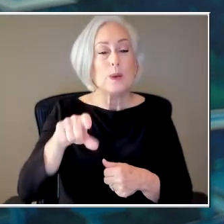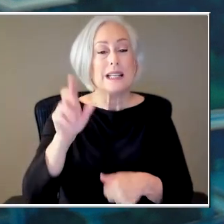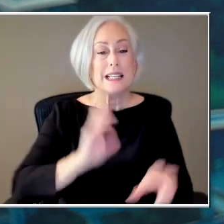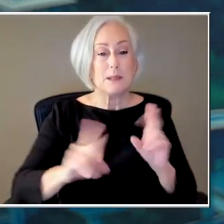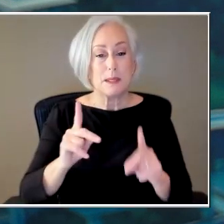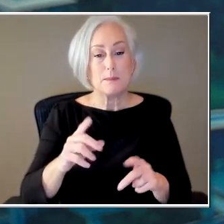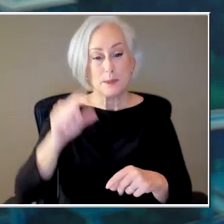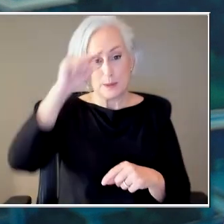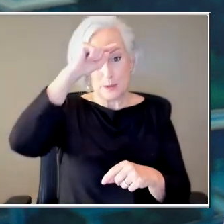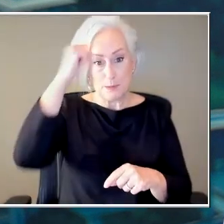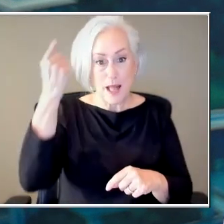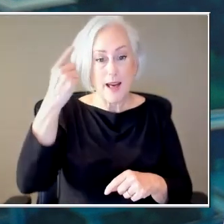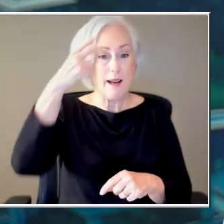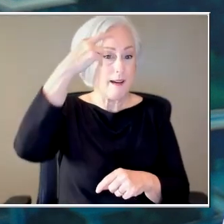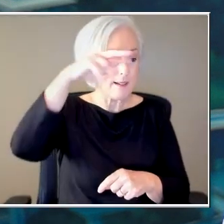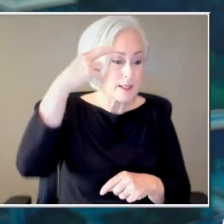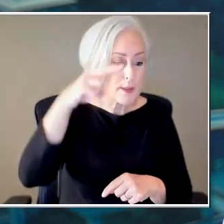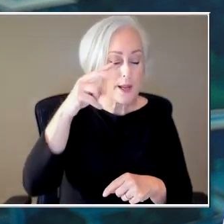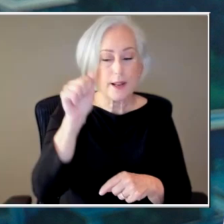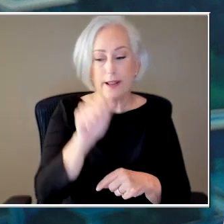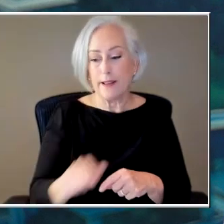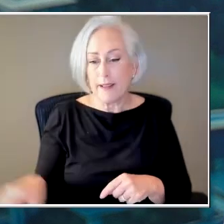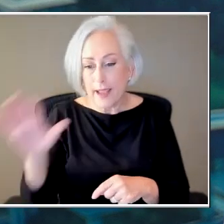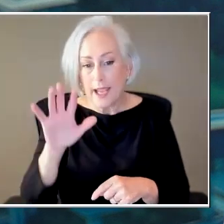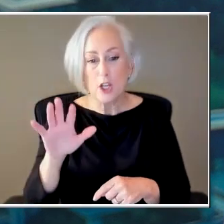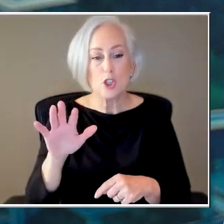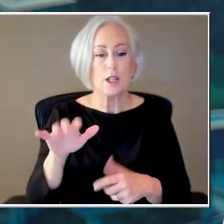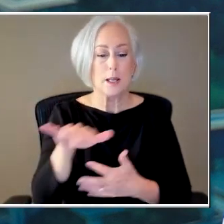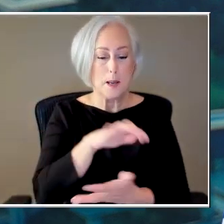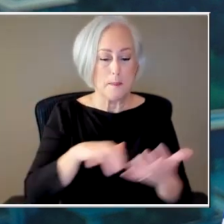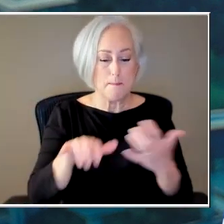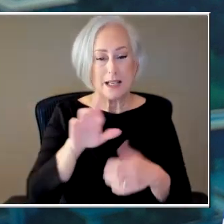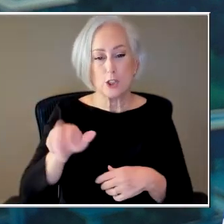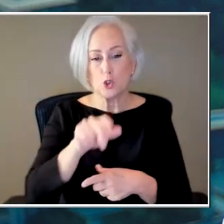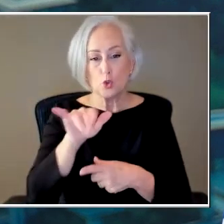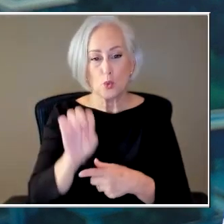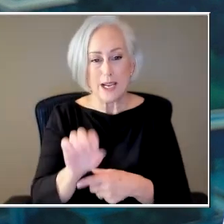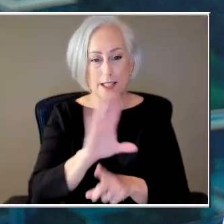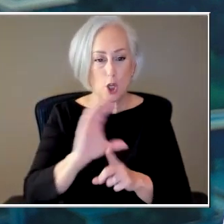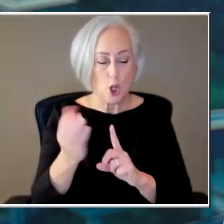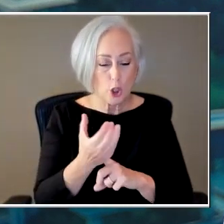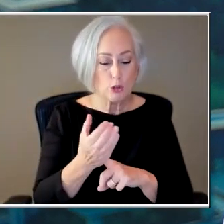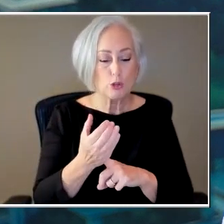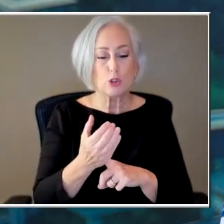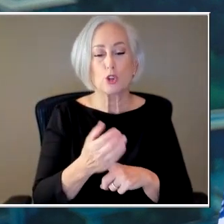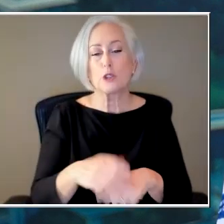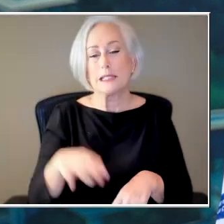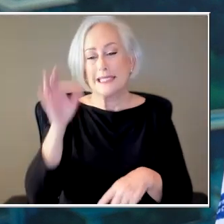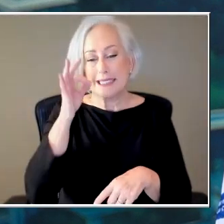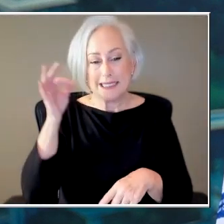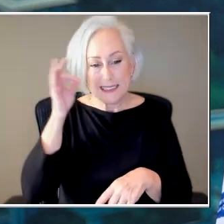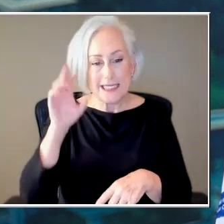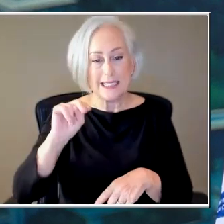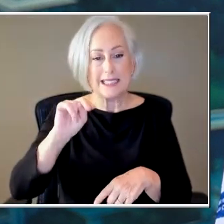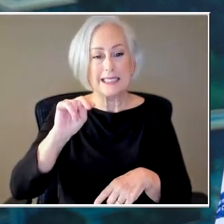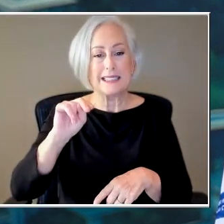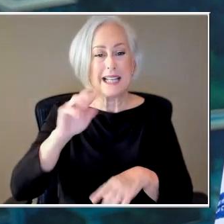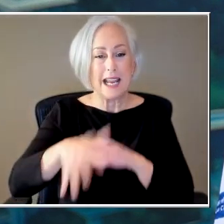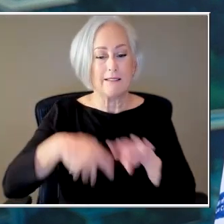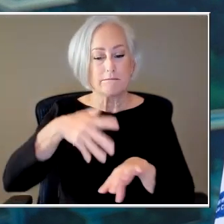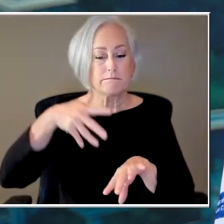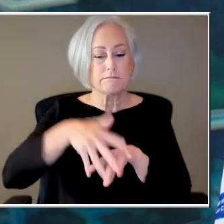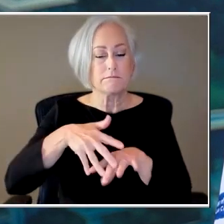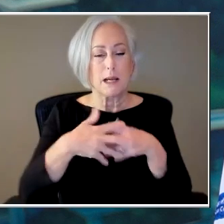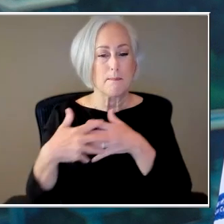descent, Hispanic American descent, mixed race cultures, Native Americans, etc., to please ante up, get in the